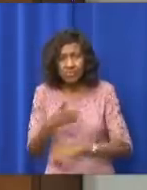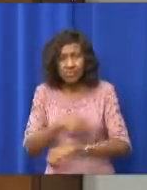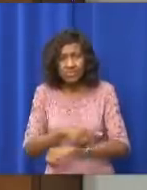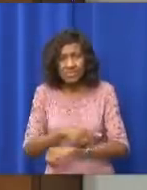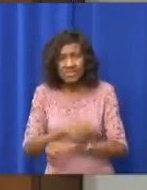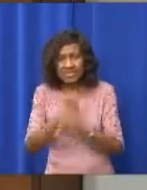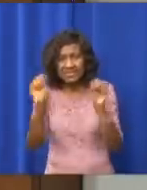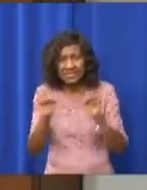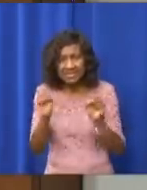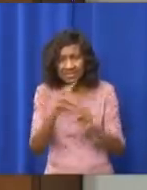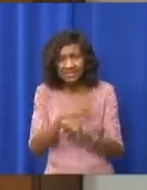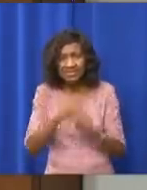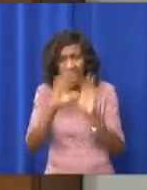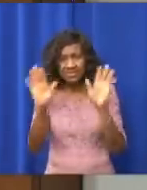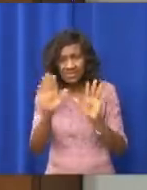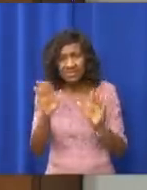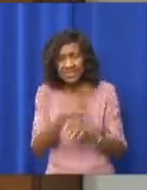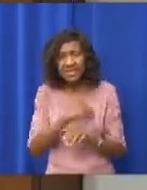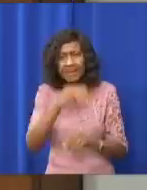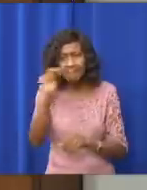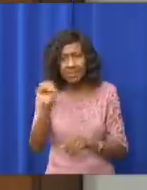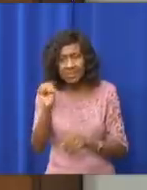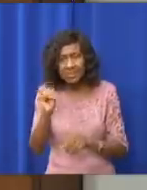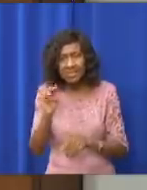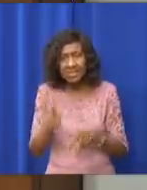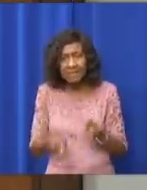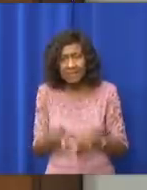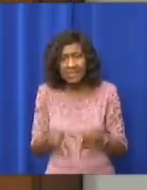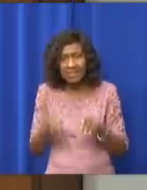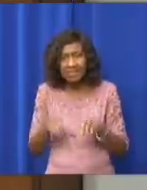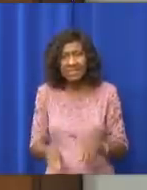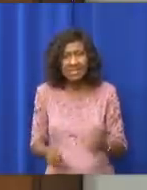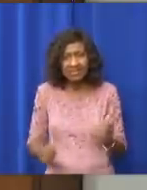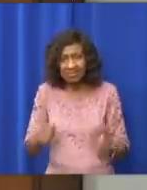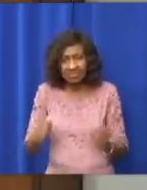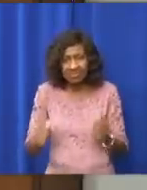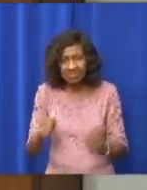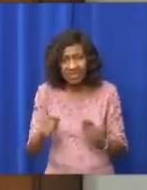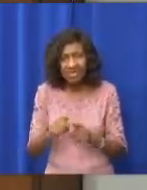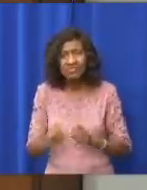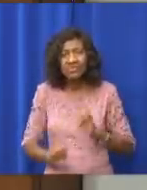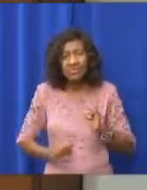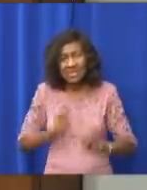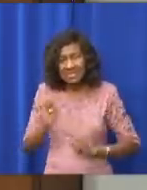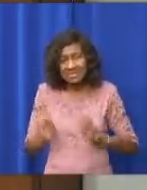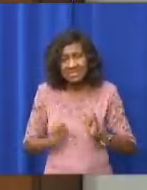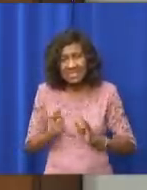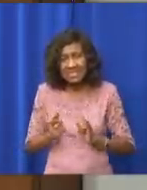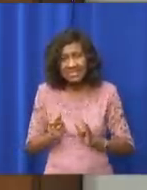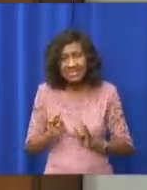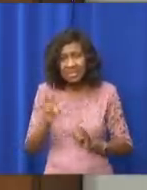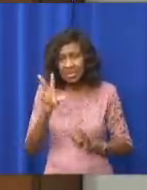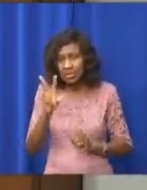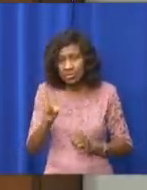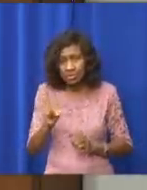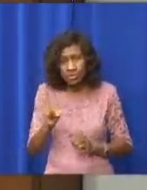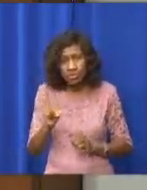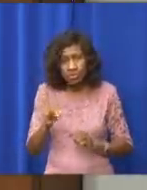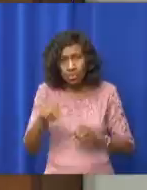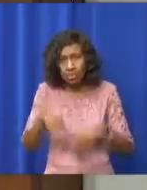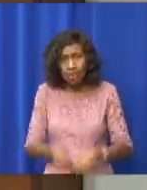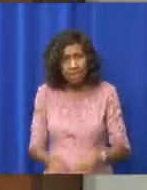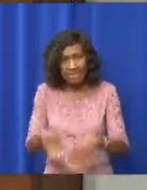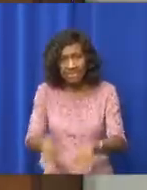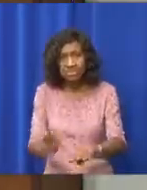bank holiday Monday. Persons are permitted to drive for the purpose of exercising. Again, I repeat, there is no beach access on